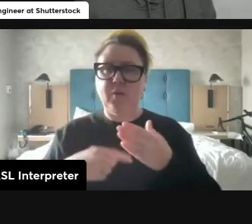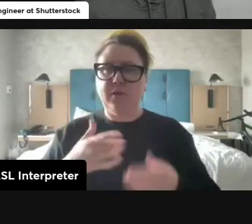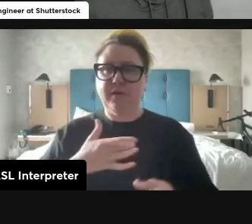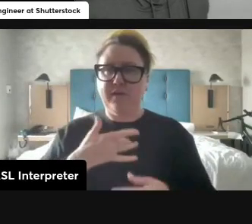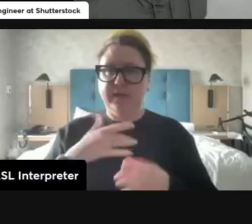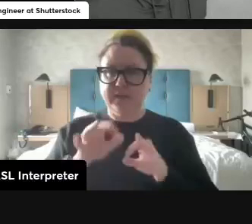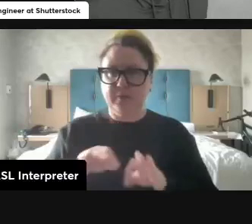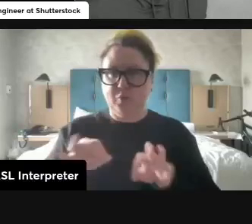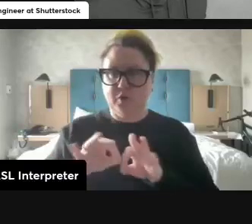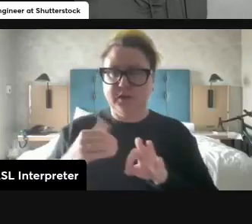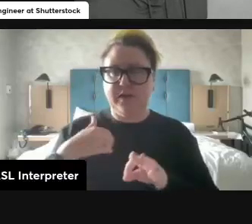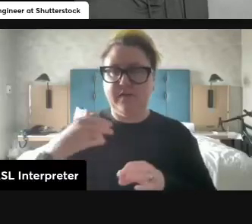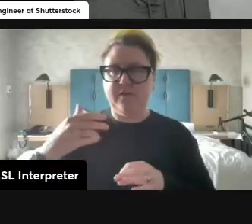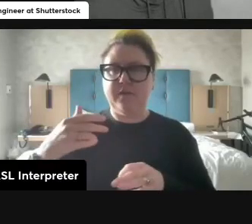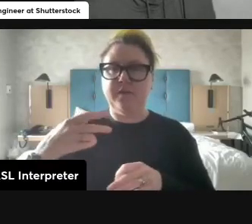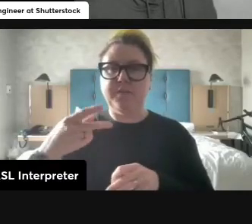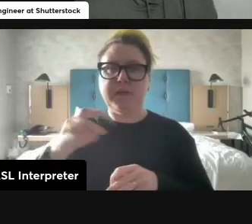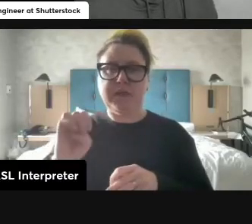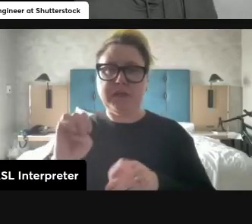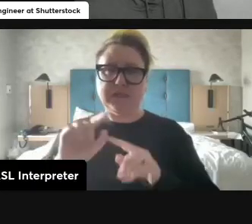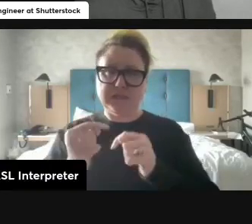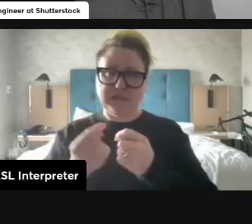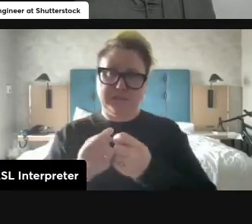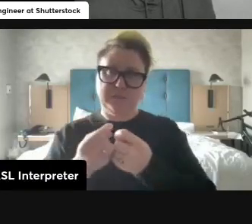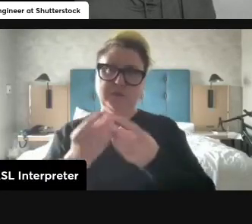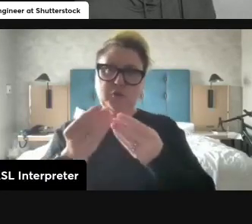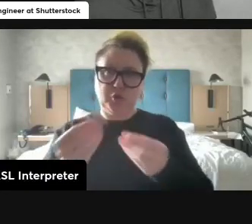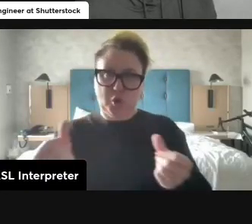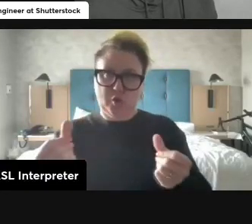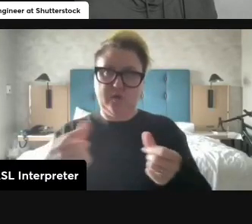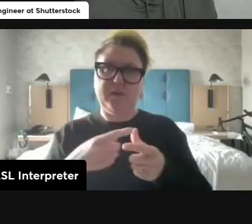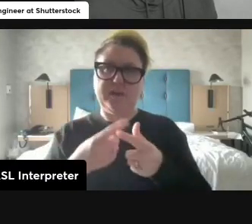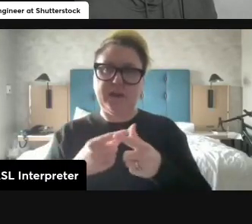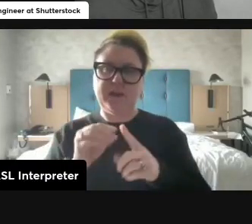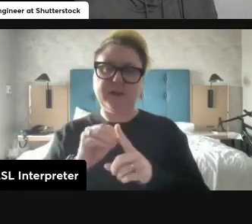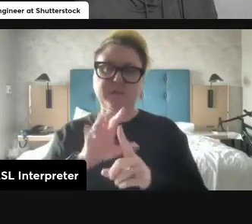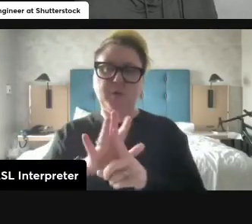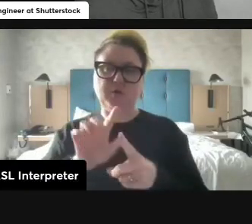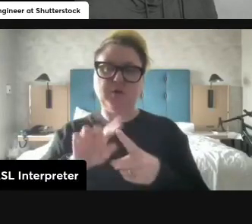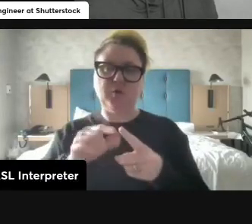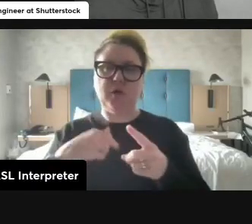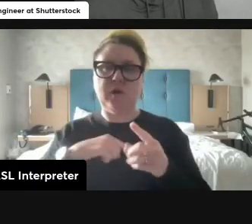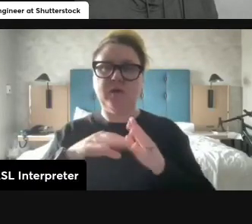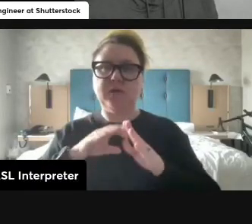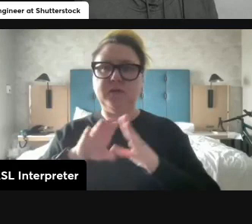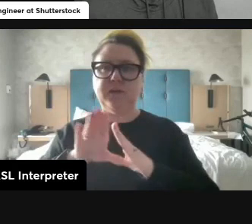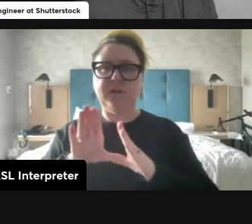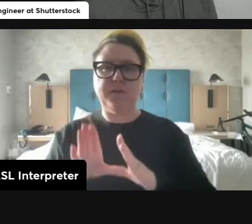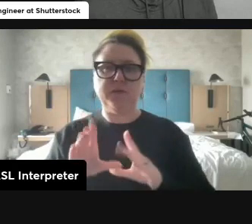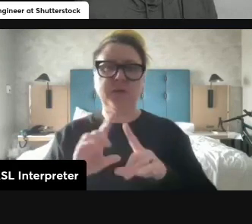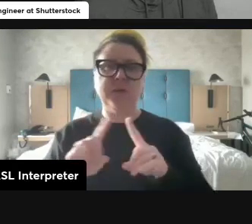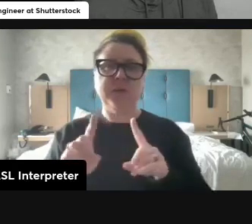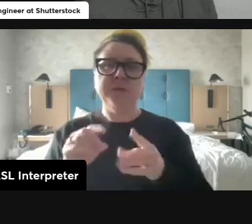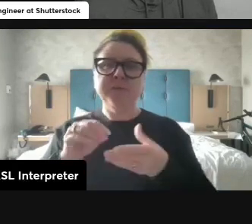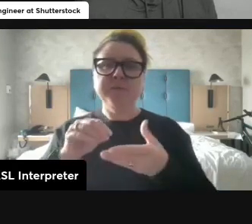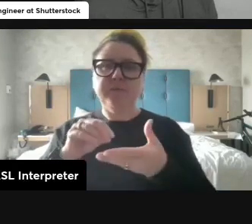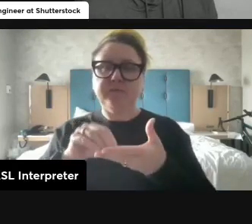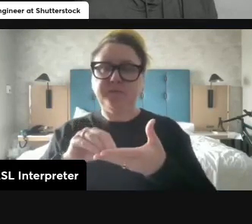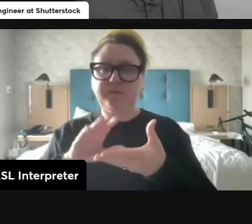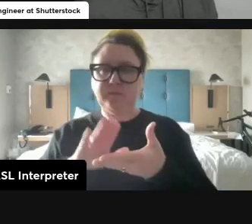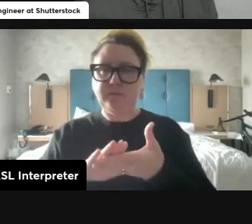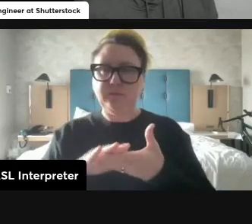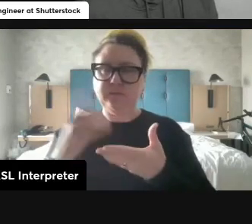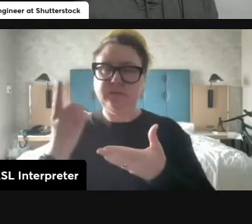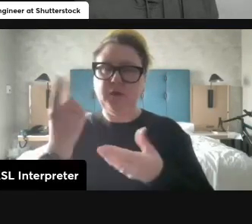our platform engineering team solve and then expose to our developers. But what, documentation is always one thing